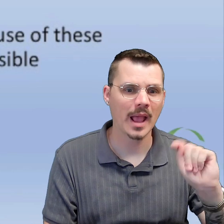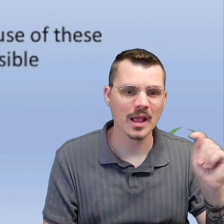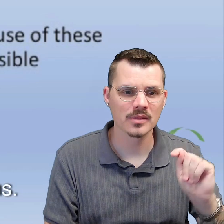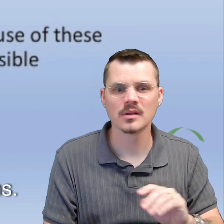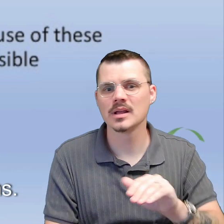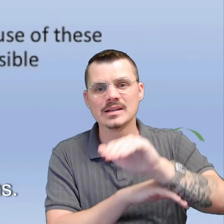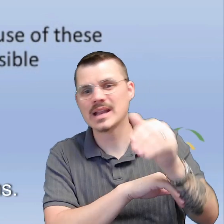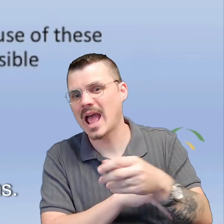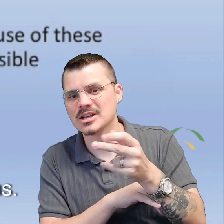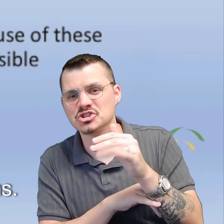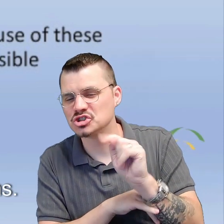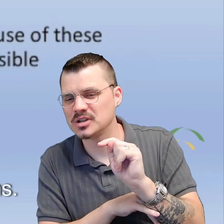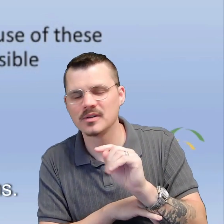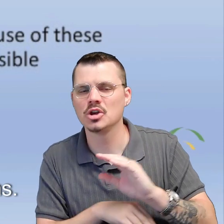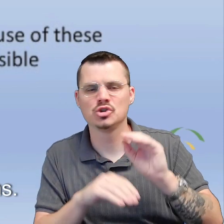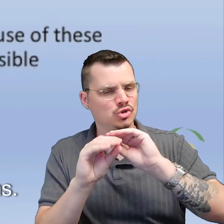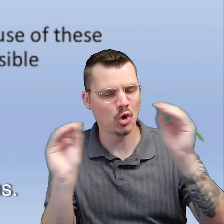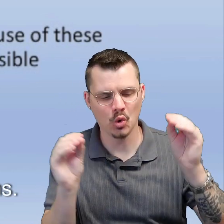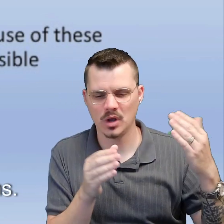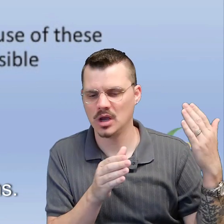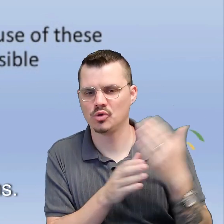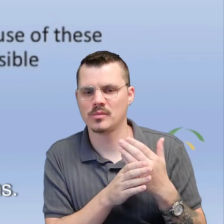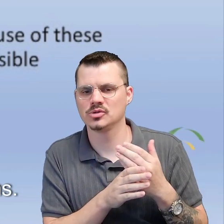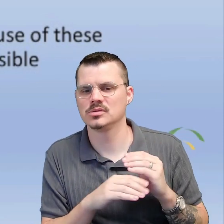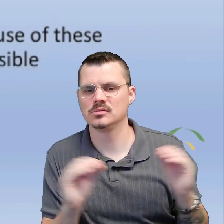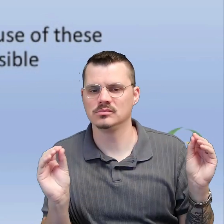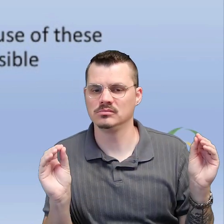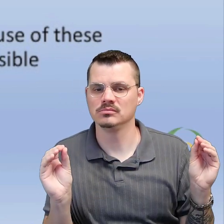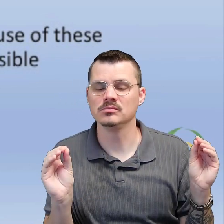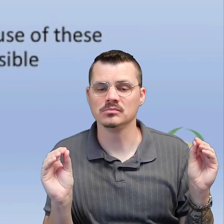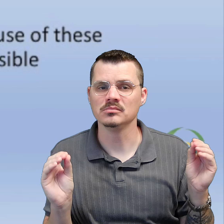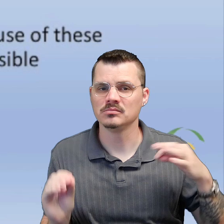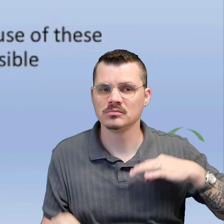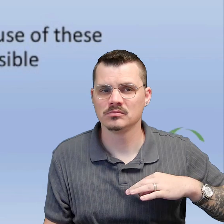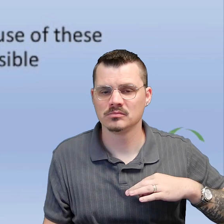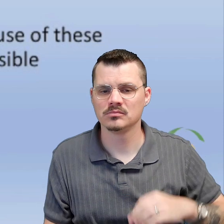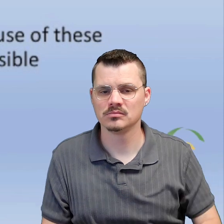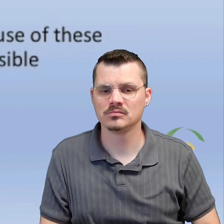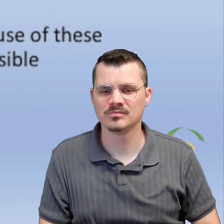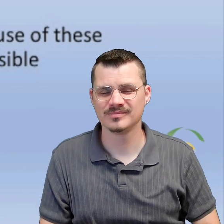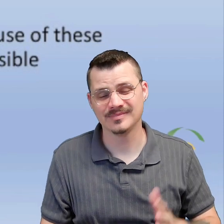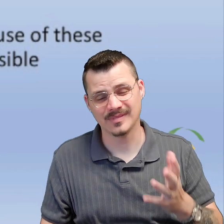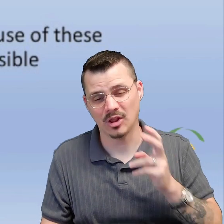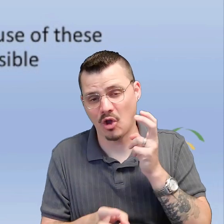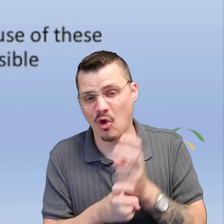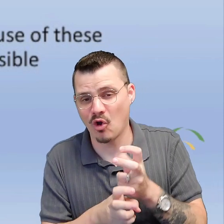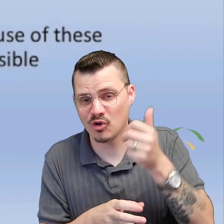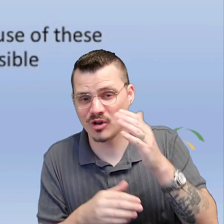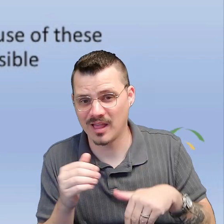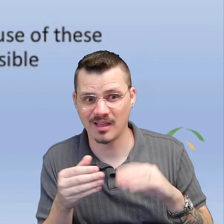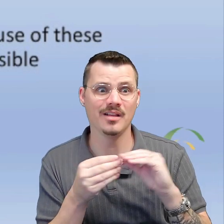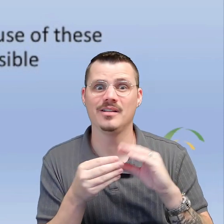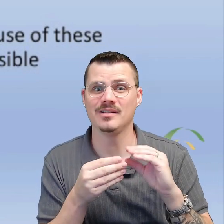toilet, no night shifts, no other interruptions. It's harder than it sounds, isn't